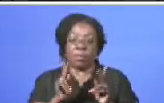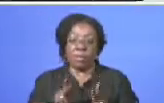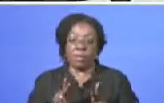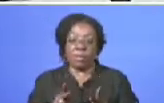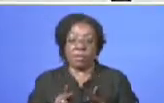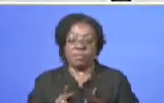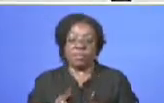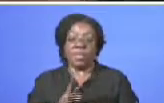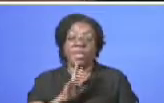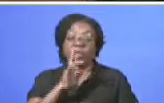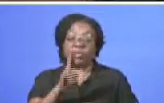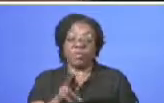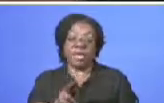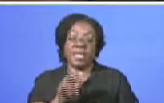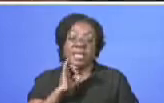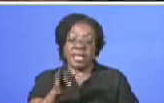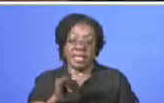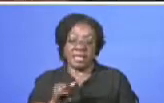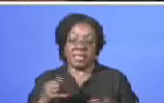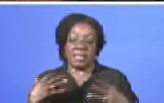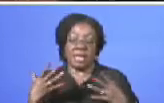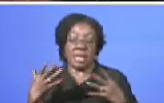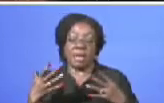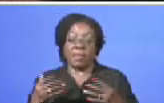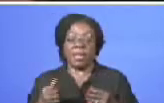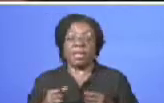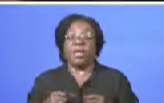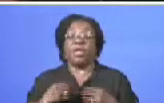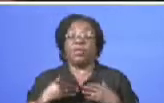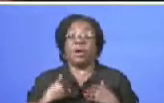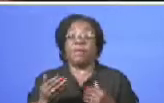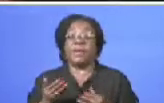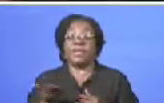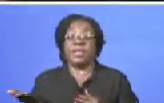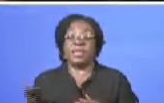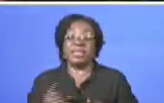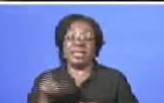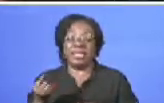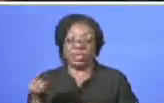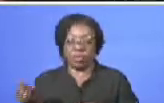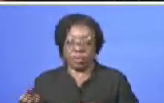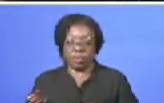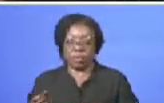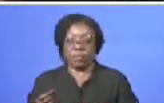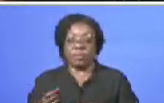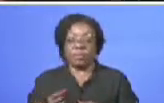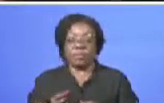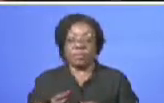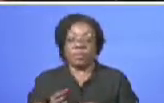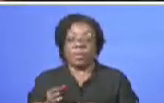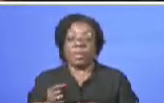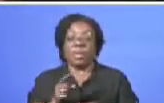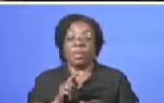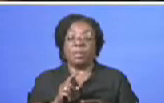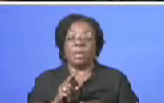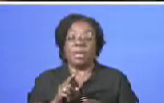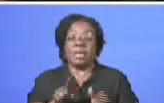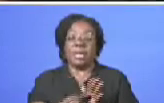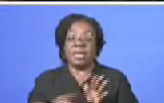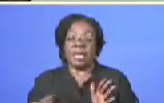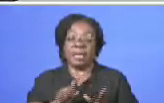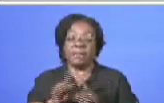really is alarming to be having these issues come to the fore as they are. But we support the